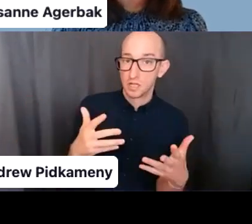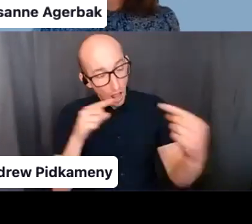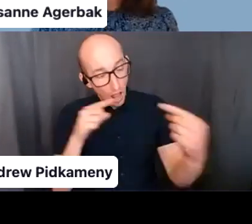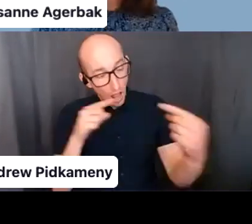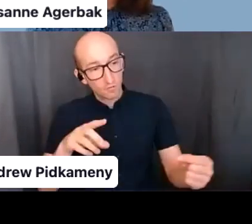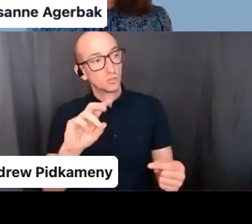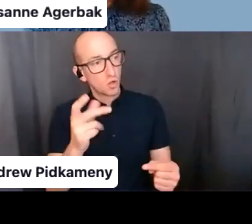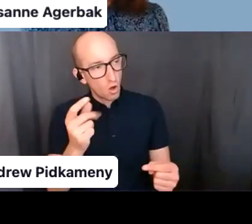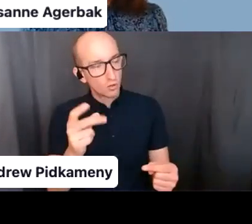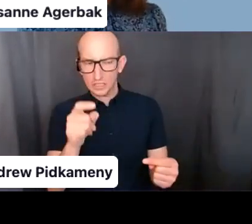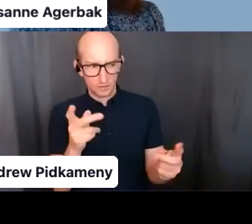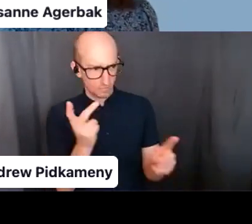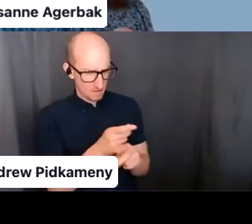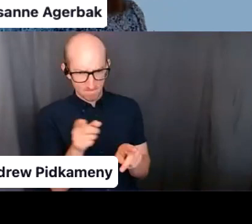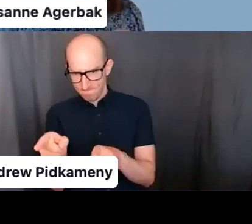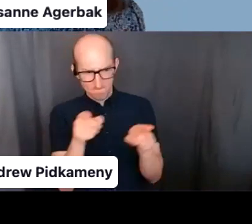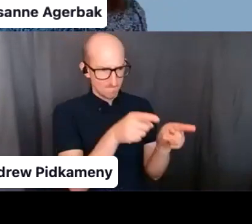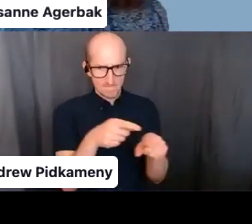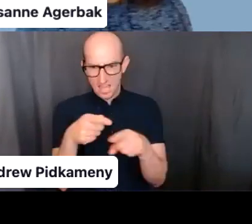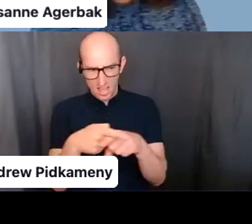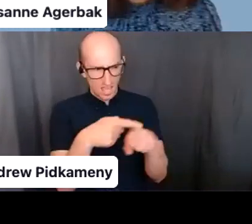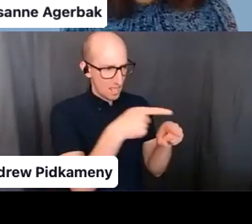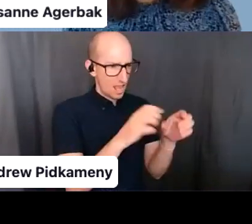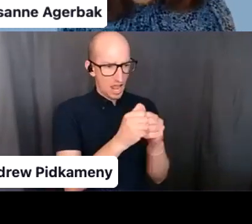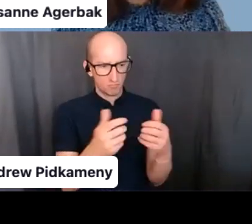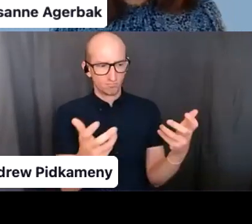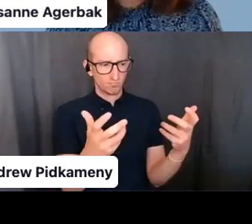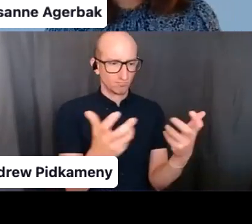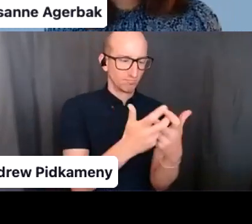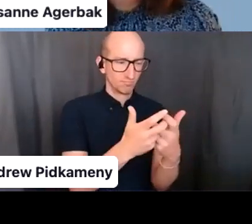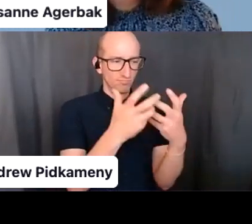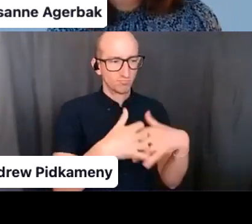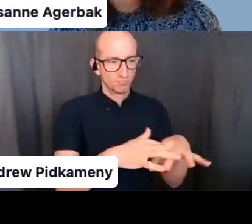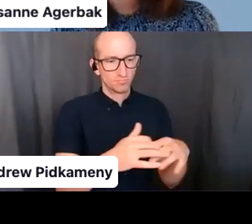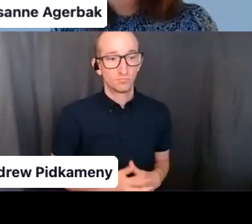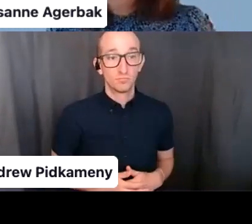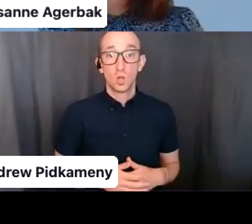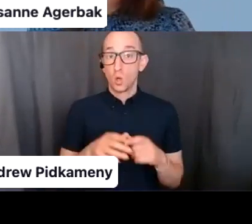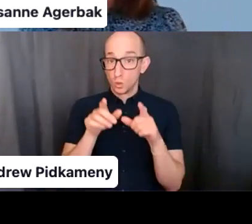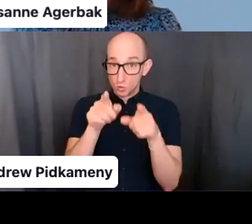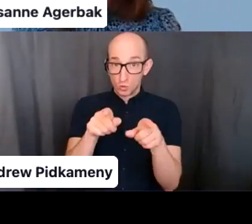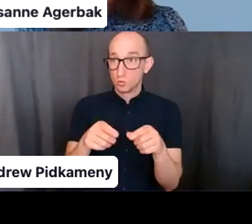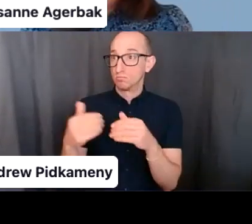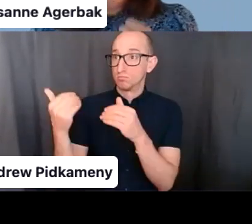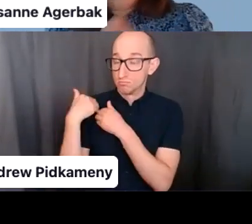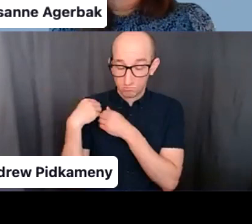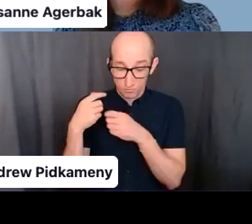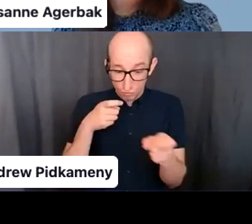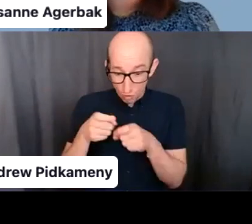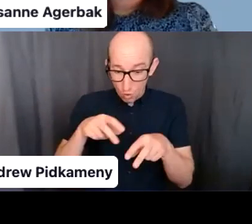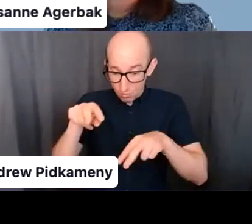both parties. You do not have to care for, control, or supervise service animals.